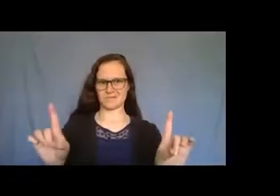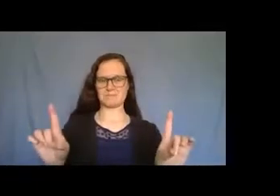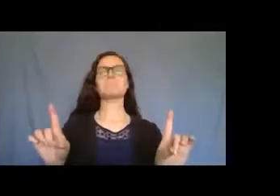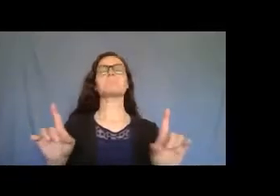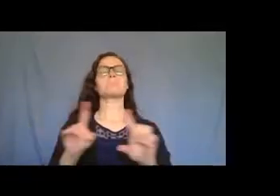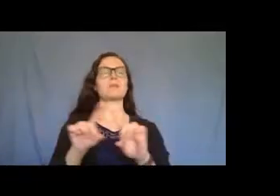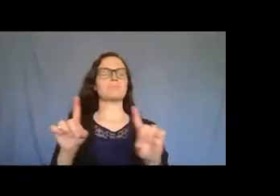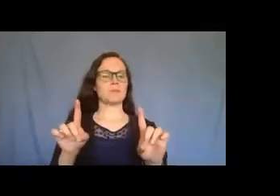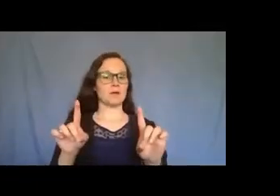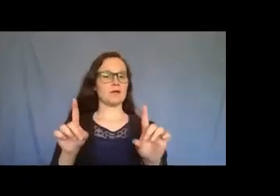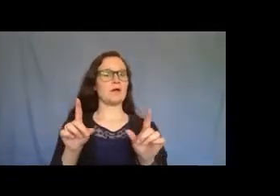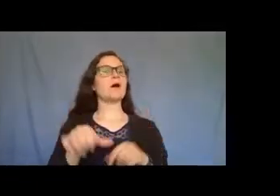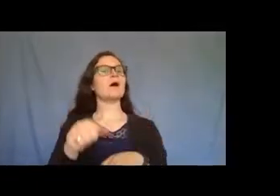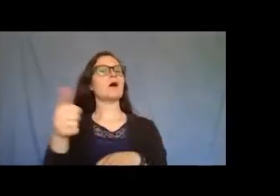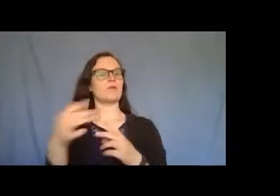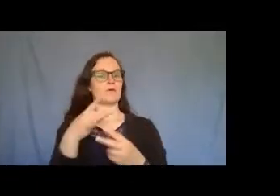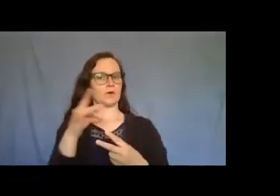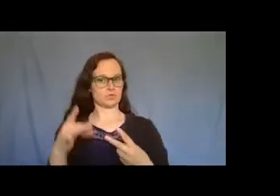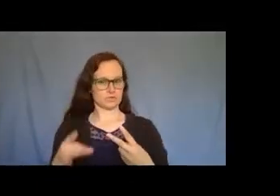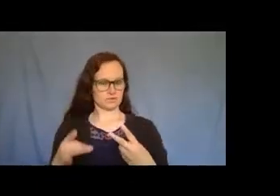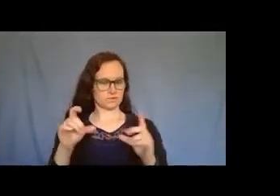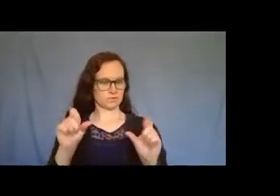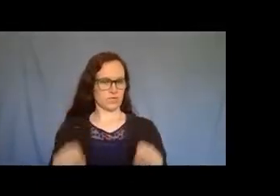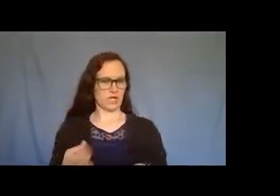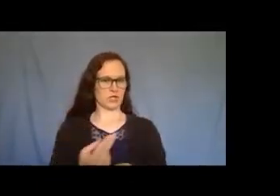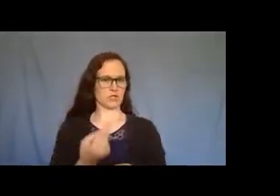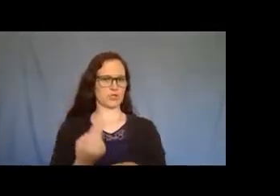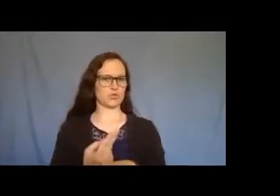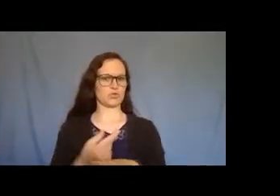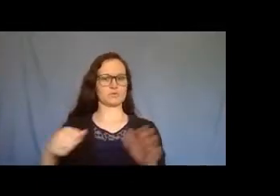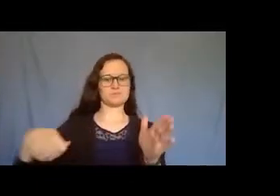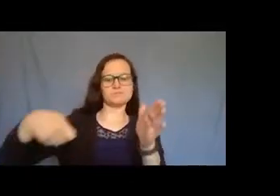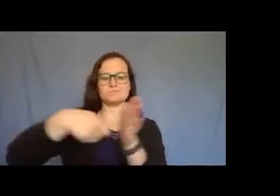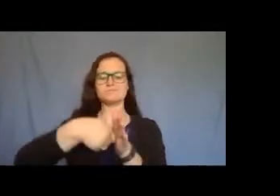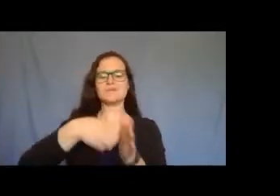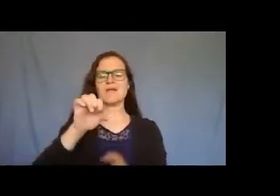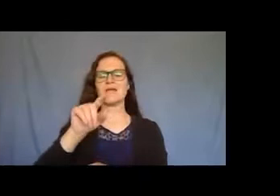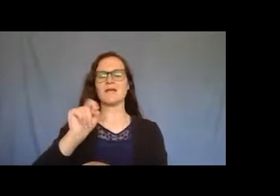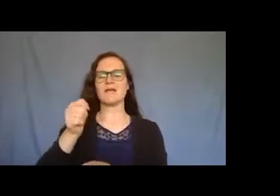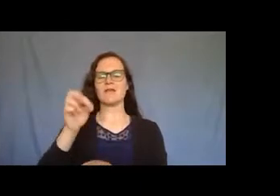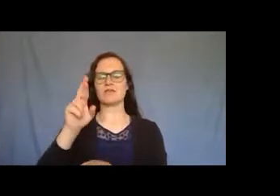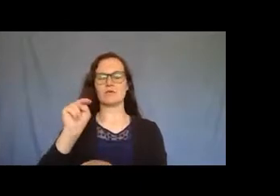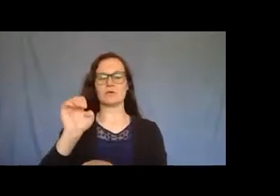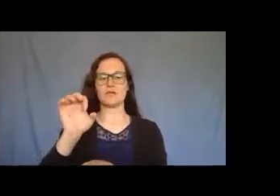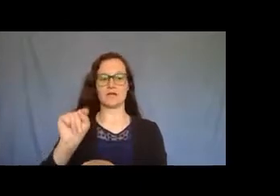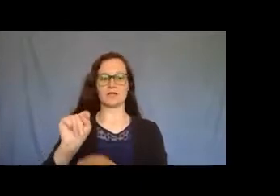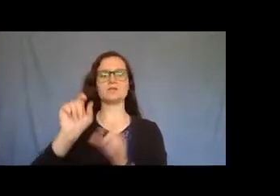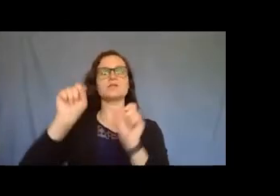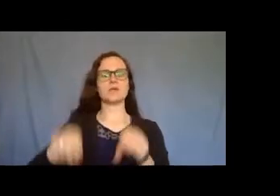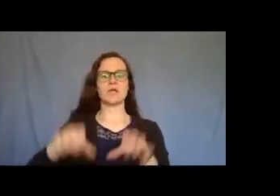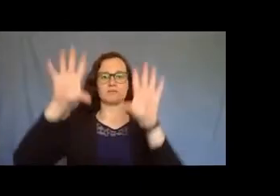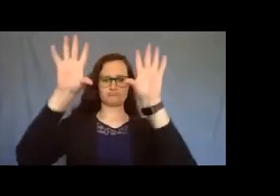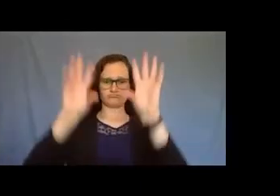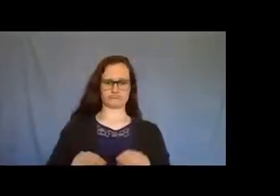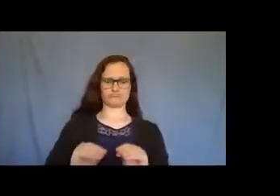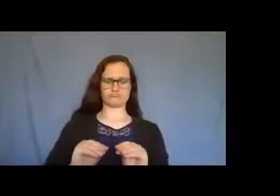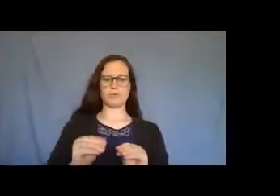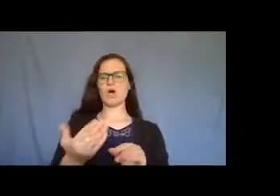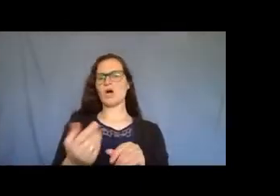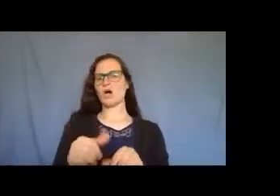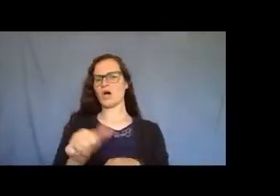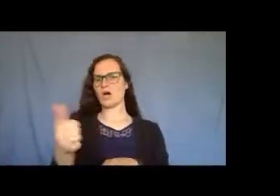do is to use a wired Ethernet connection, close any programs or apps that might be running in the background,